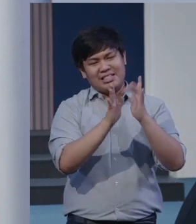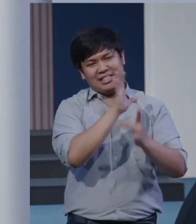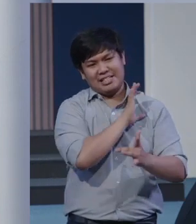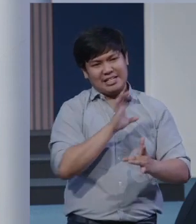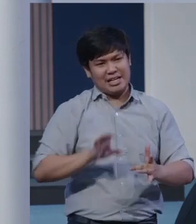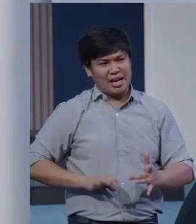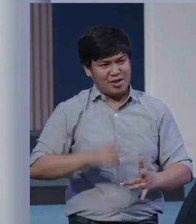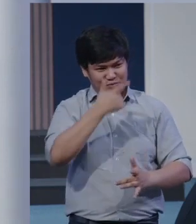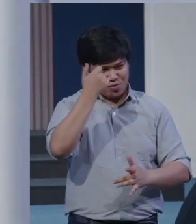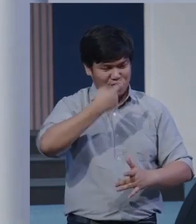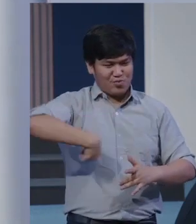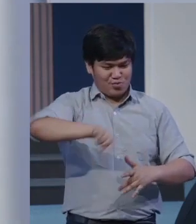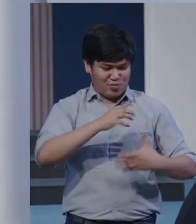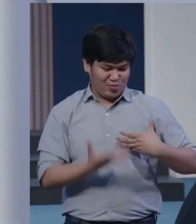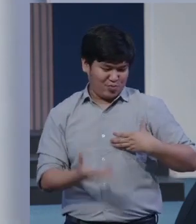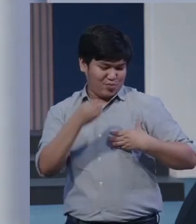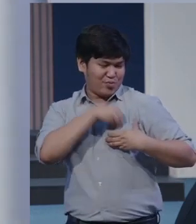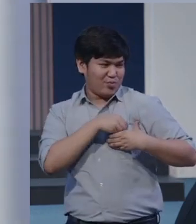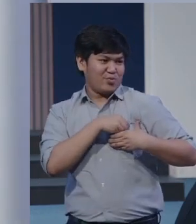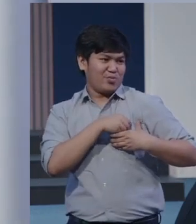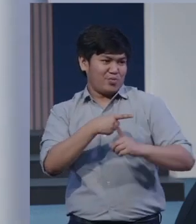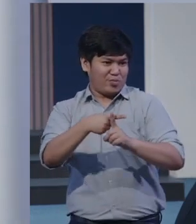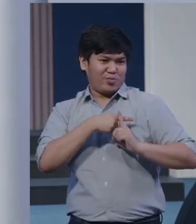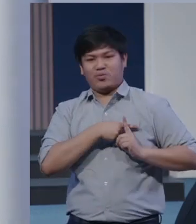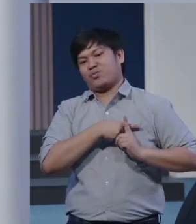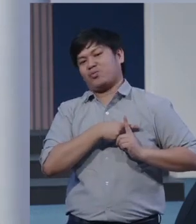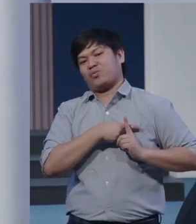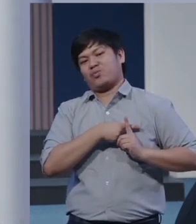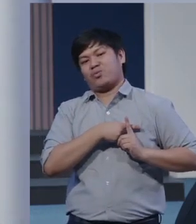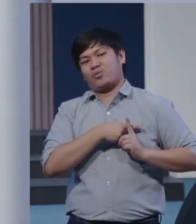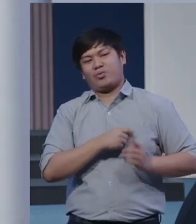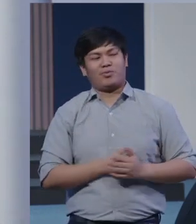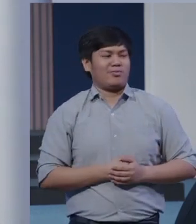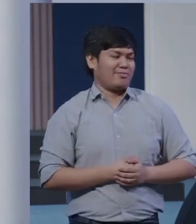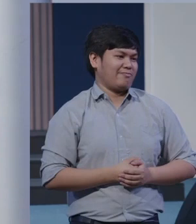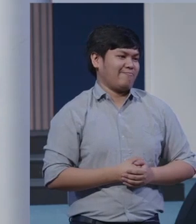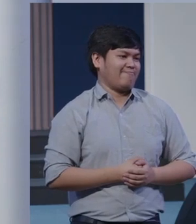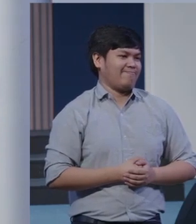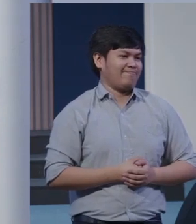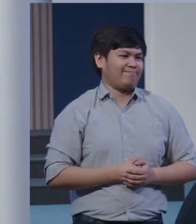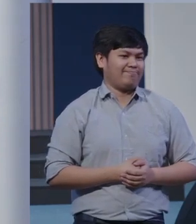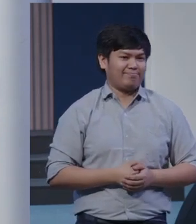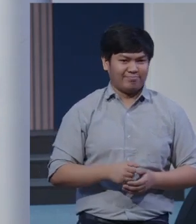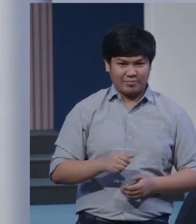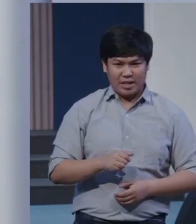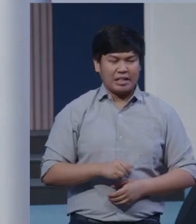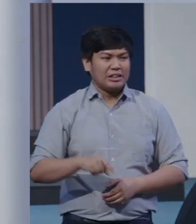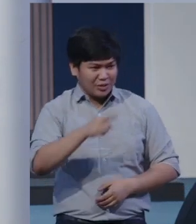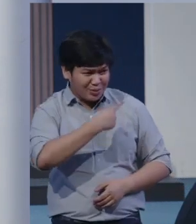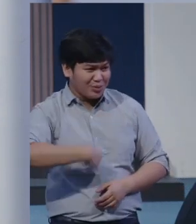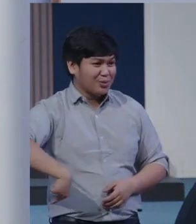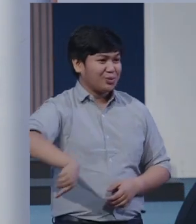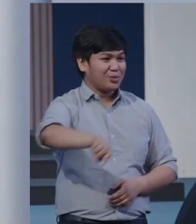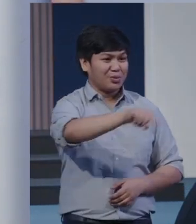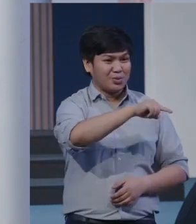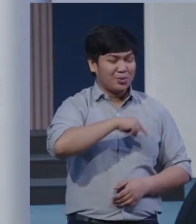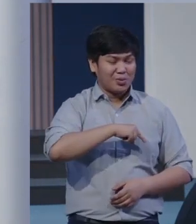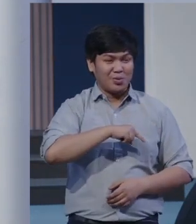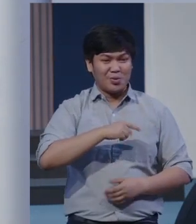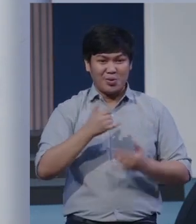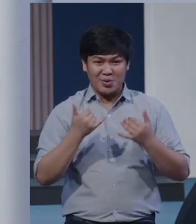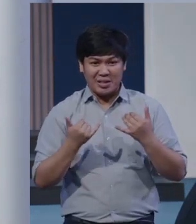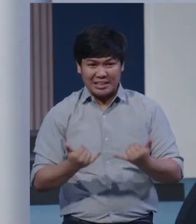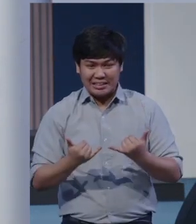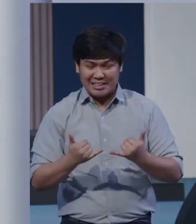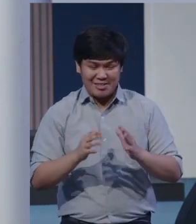Christ sa ating pakikiisa kay Kristo Hesus it is as if nasa langit na tayo mga kapatid